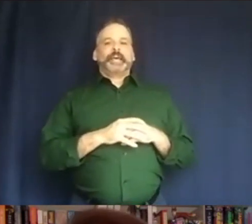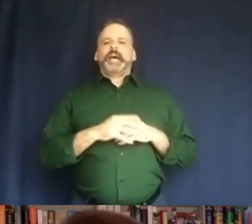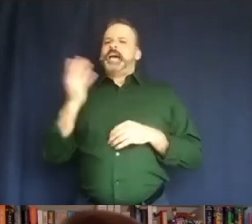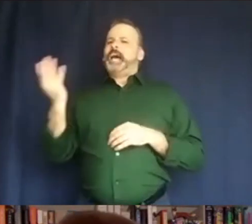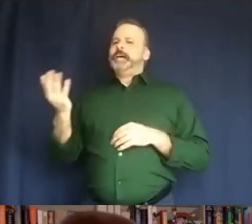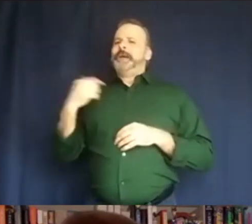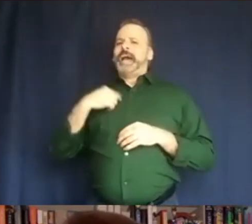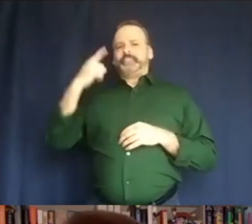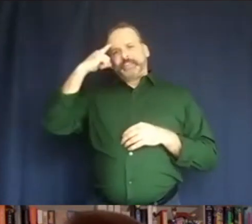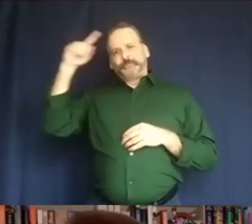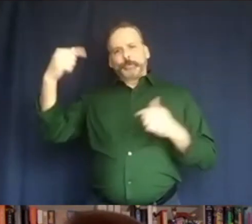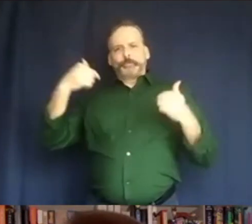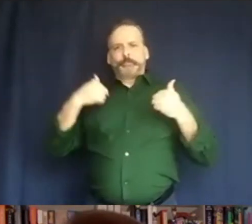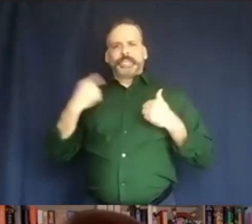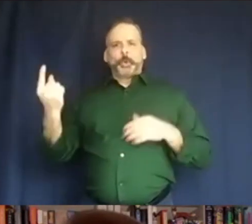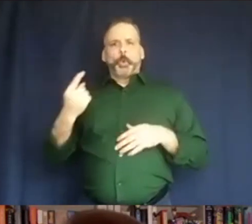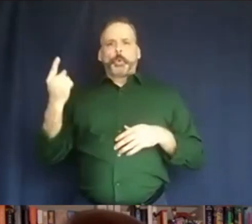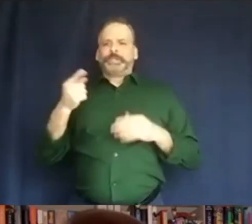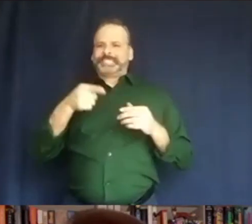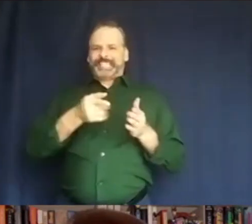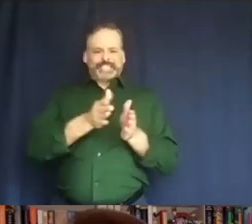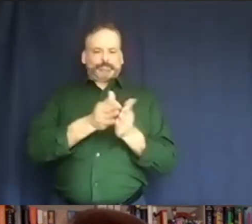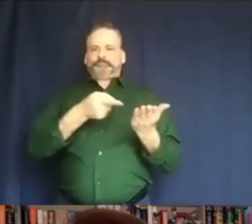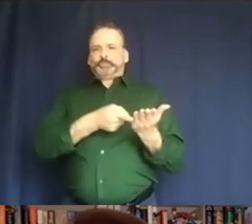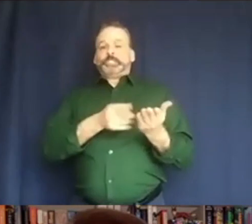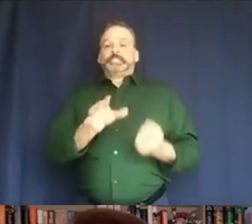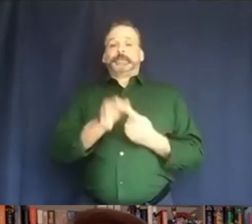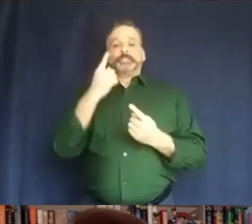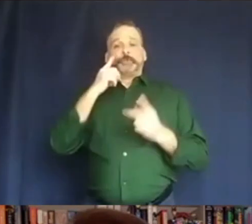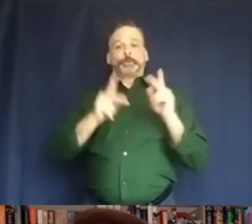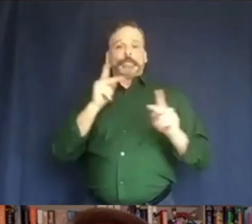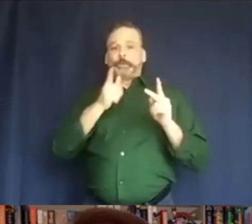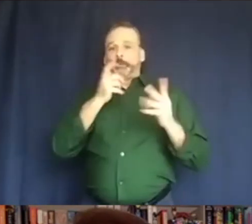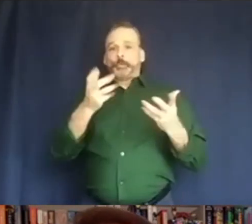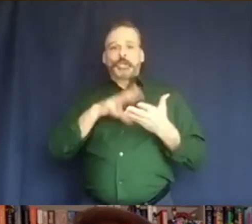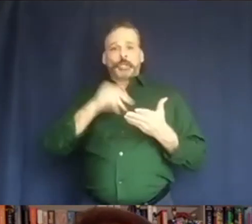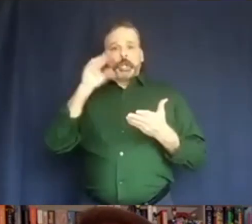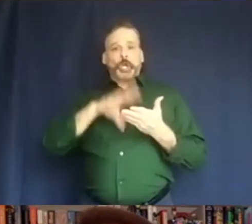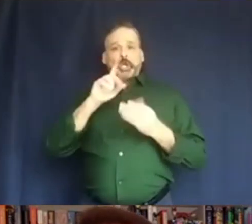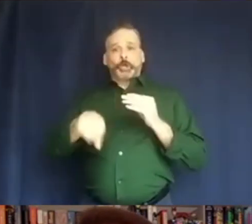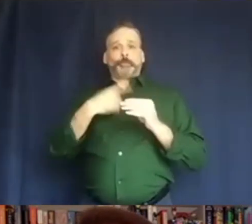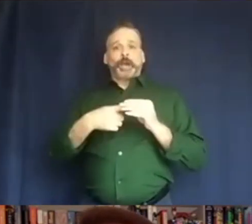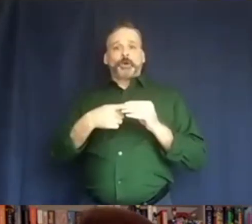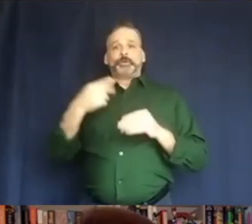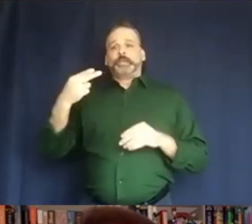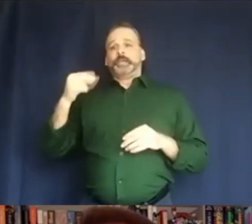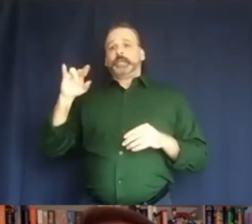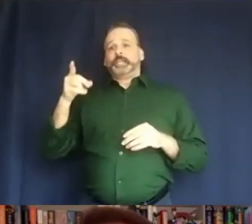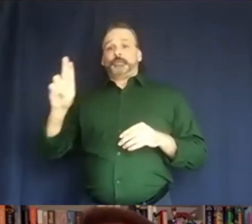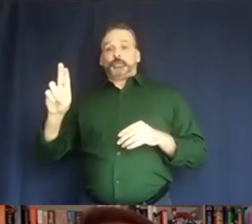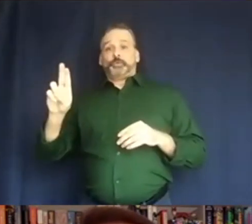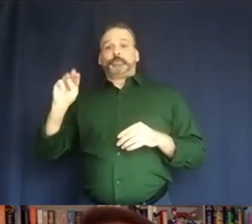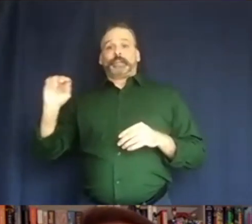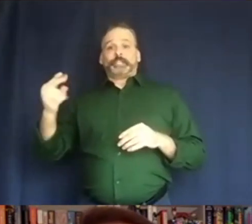So I think for me, it is always this book, especially for people who want to learn about like Hindu mythology. And it is